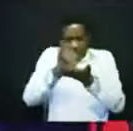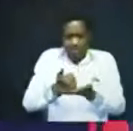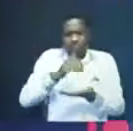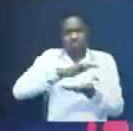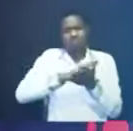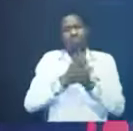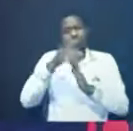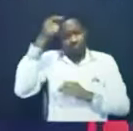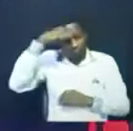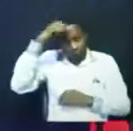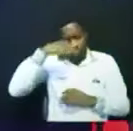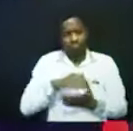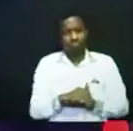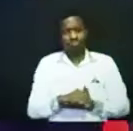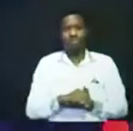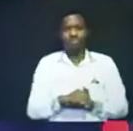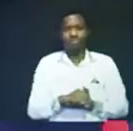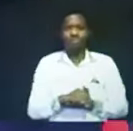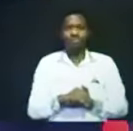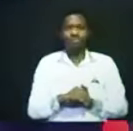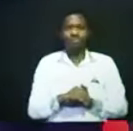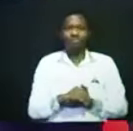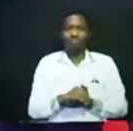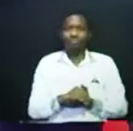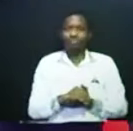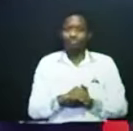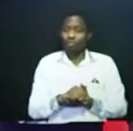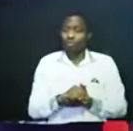It continually gives us the mind of